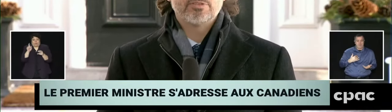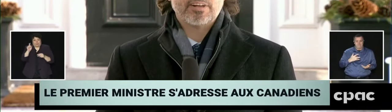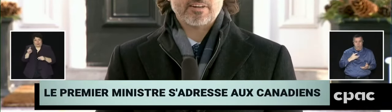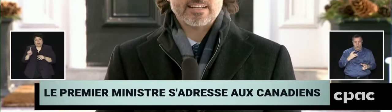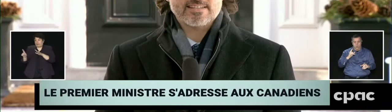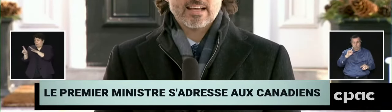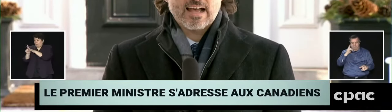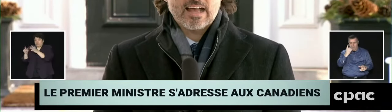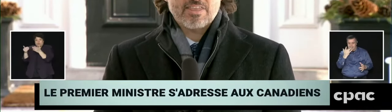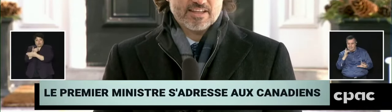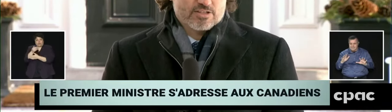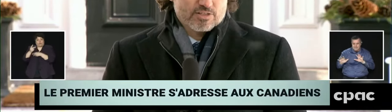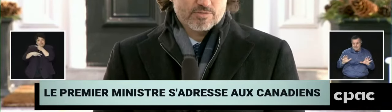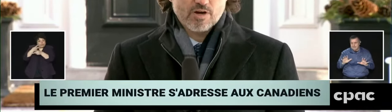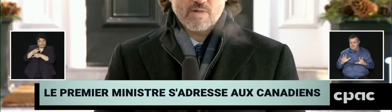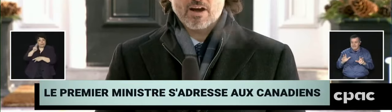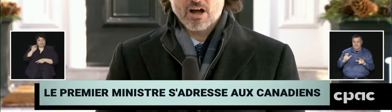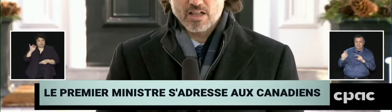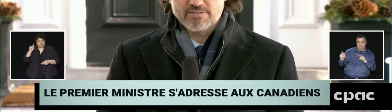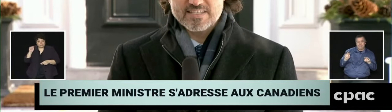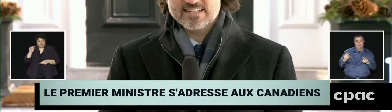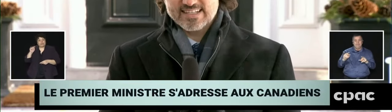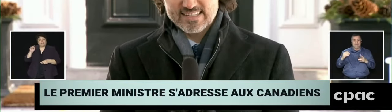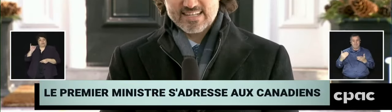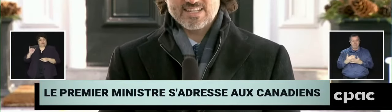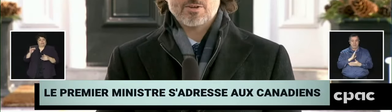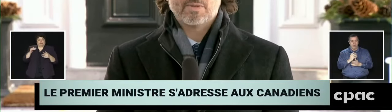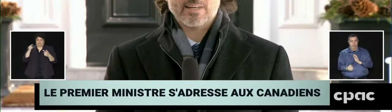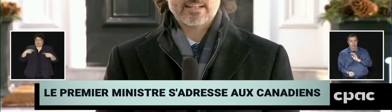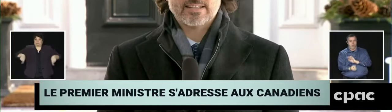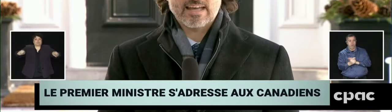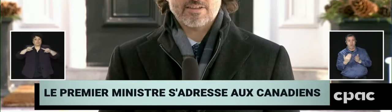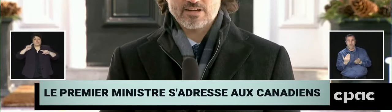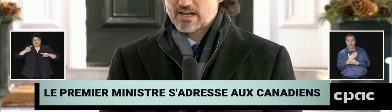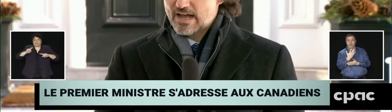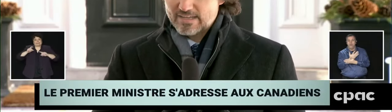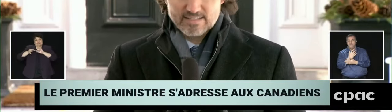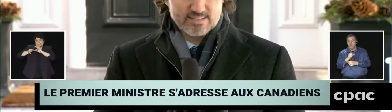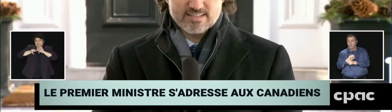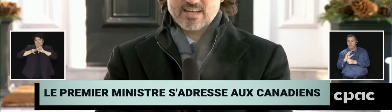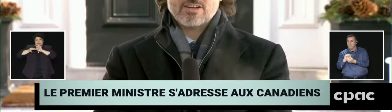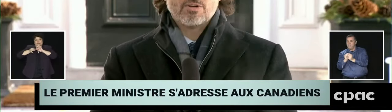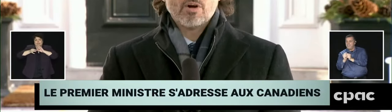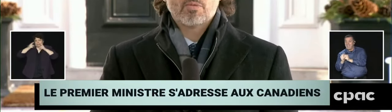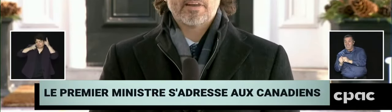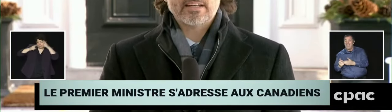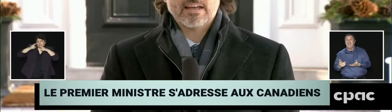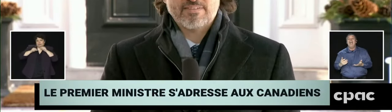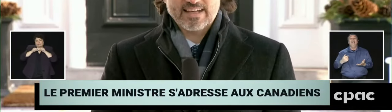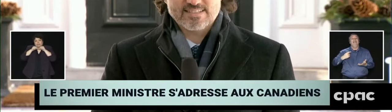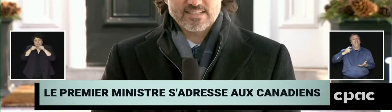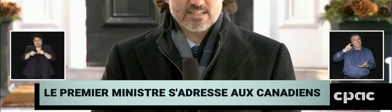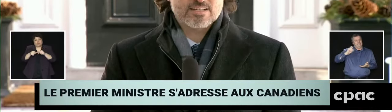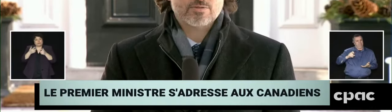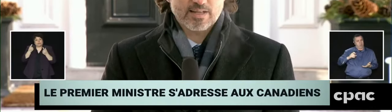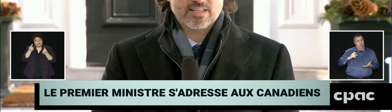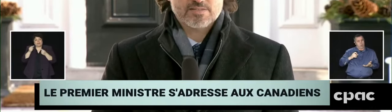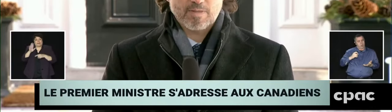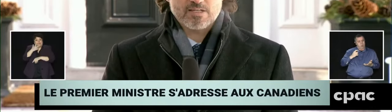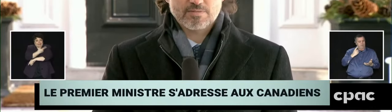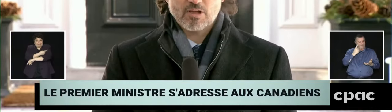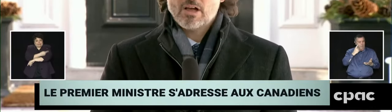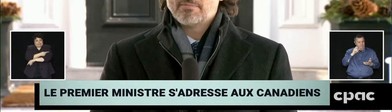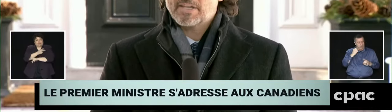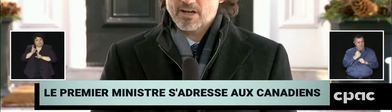of new variants that's going to require all of us to continue working together, to continue working to get vaccines in as quickly